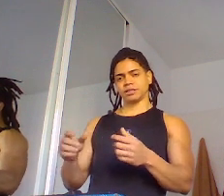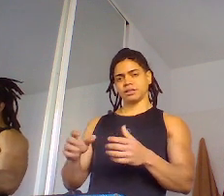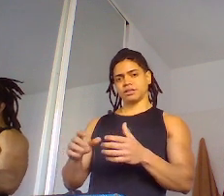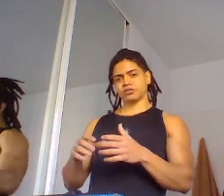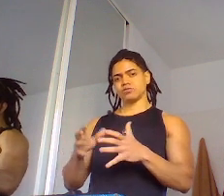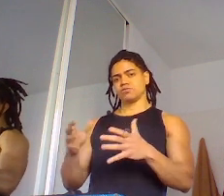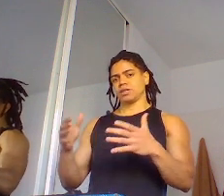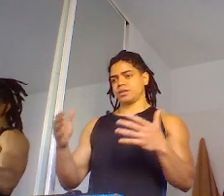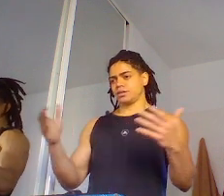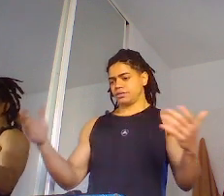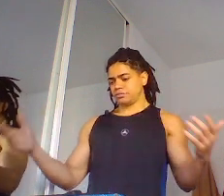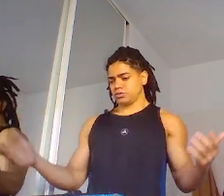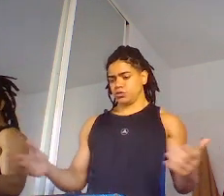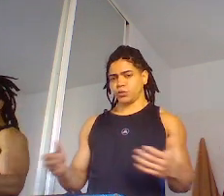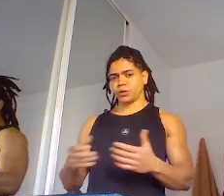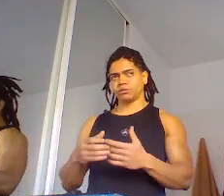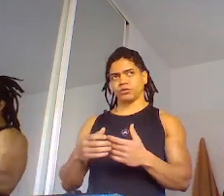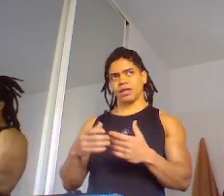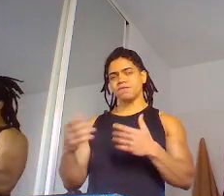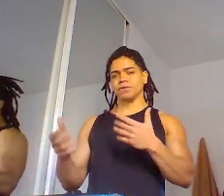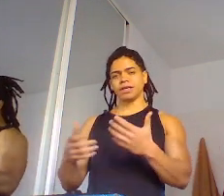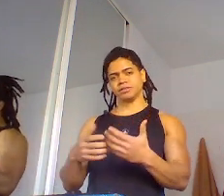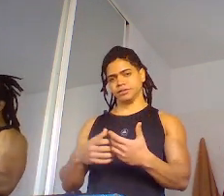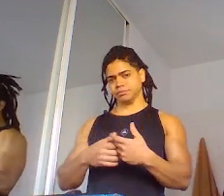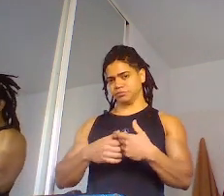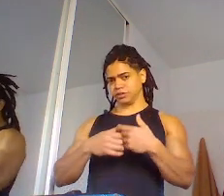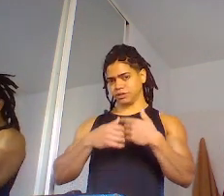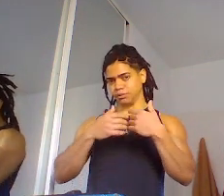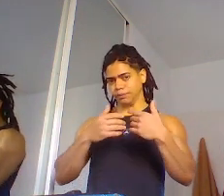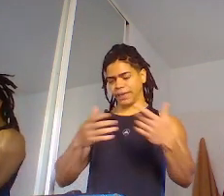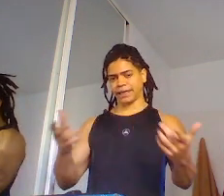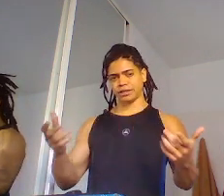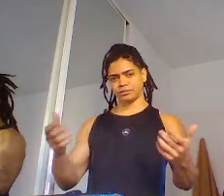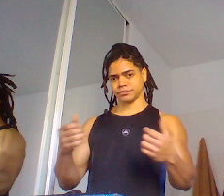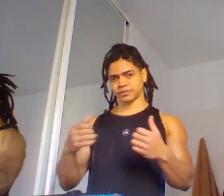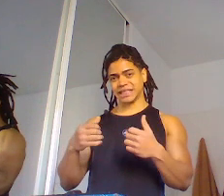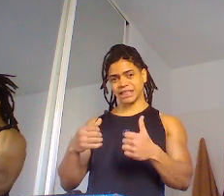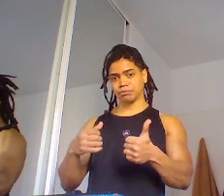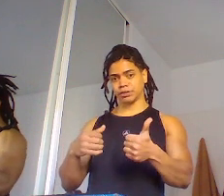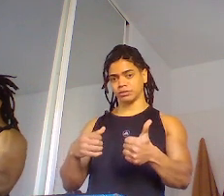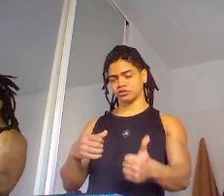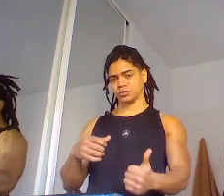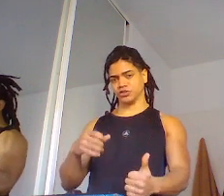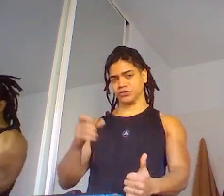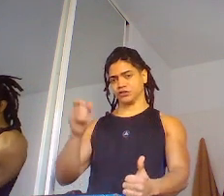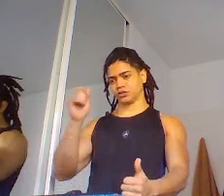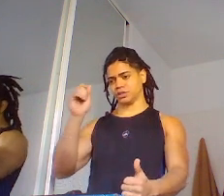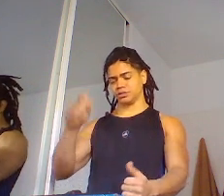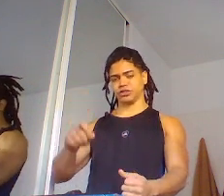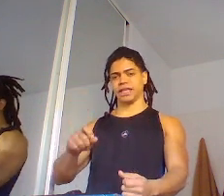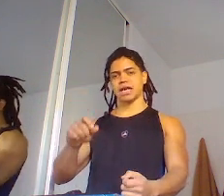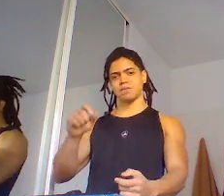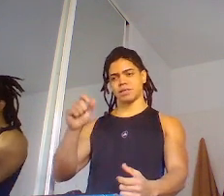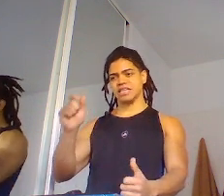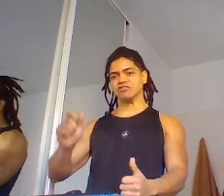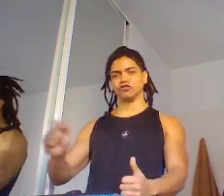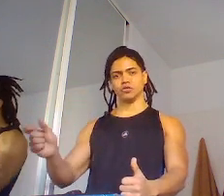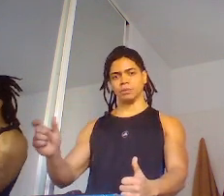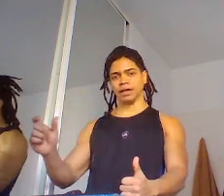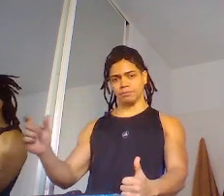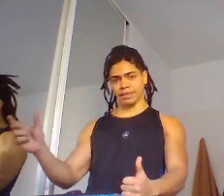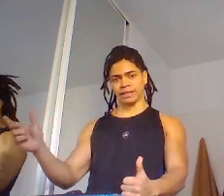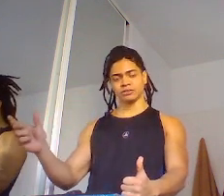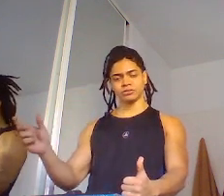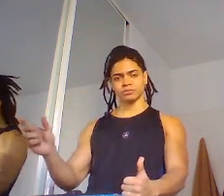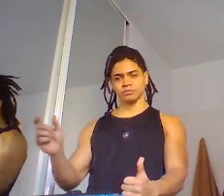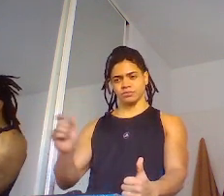fast. So they invest in, for example, bank acceptance, which is debt issued